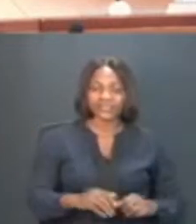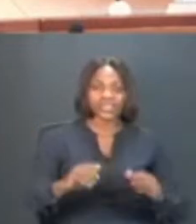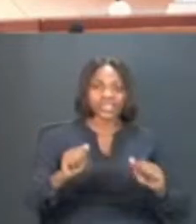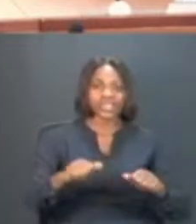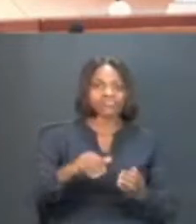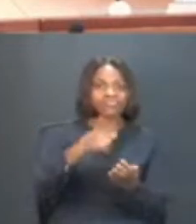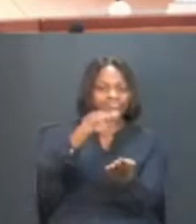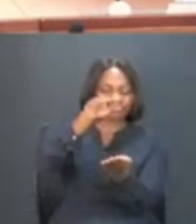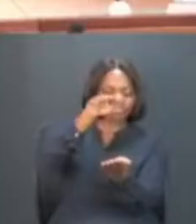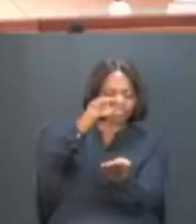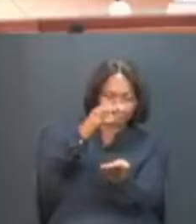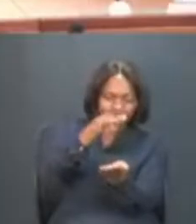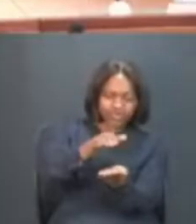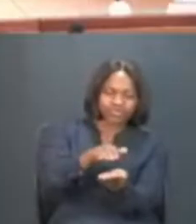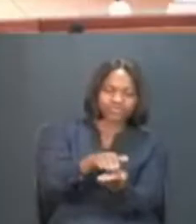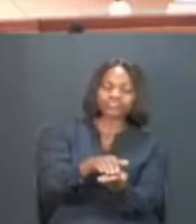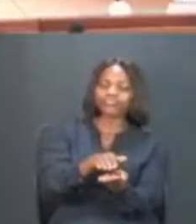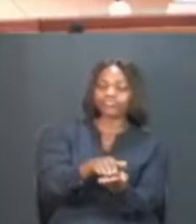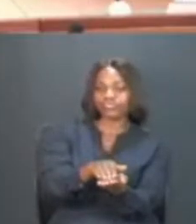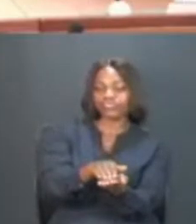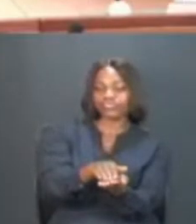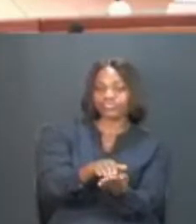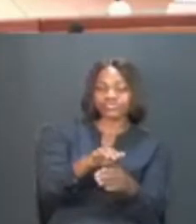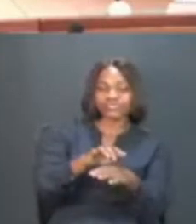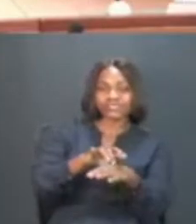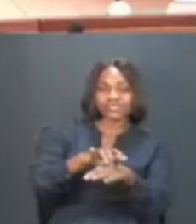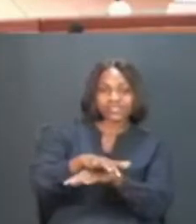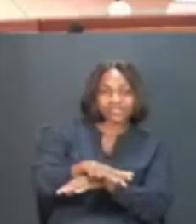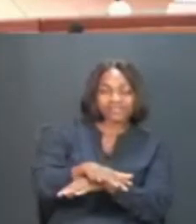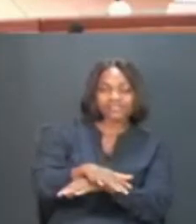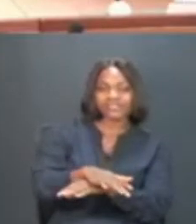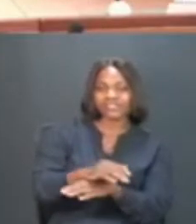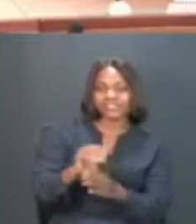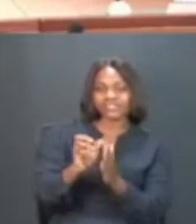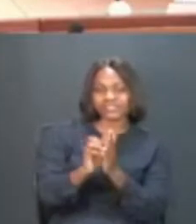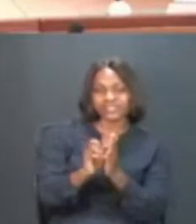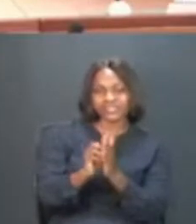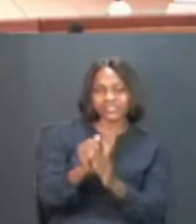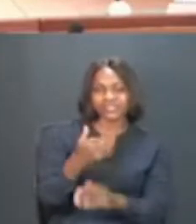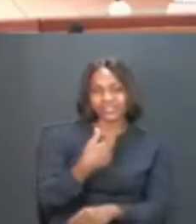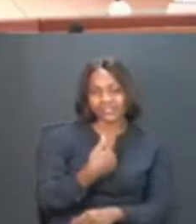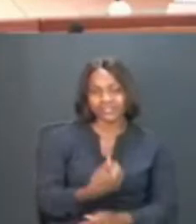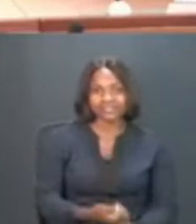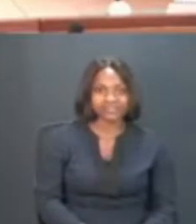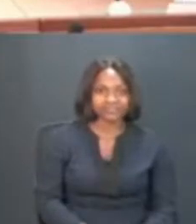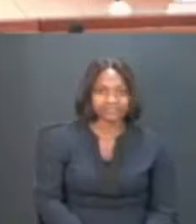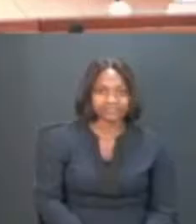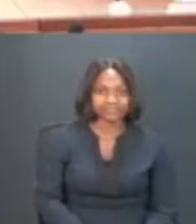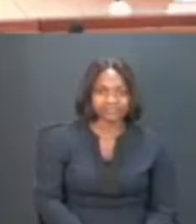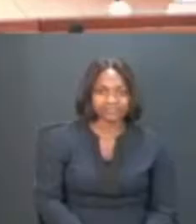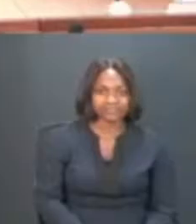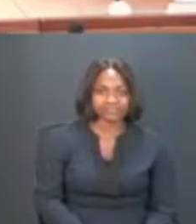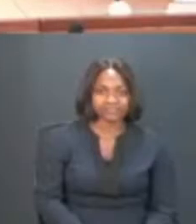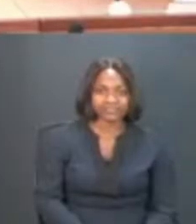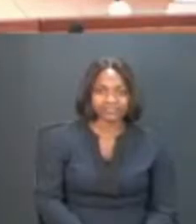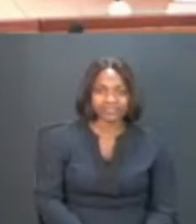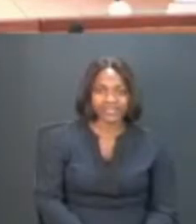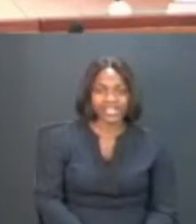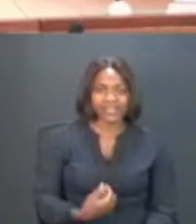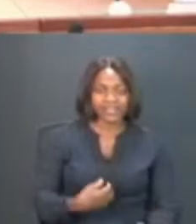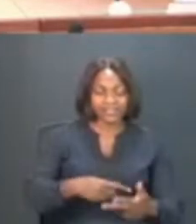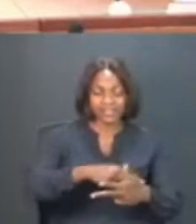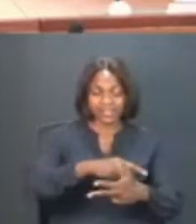curtail the devastating effects of cancer. Mr. Speaker, there are 3 food items in this